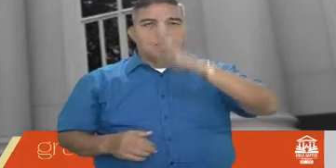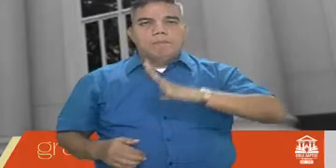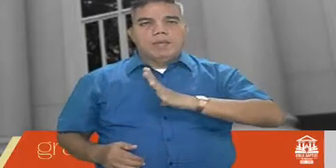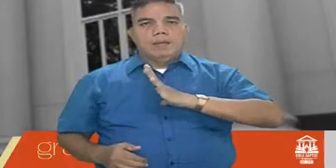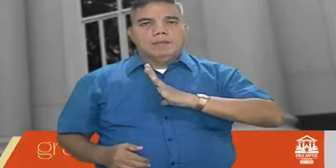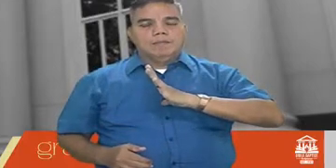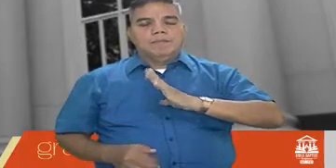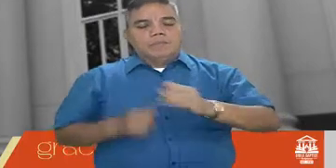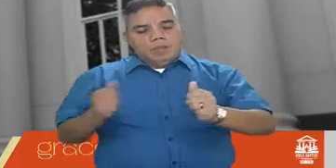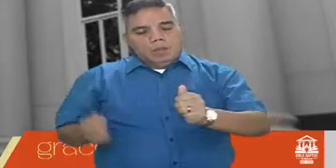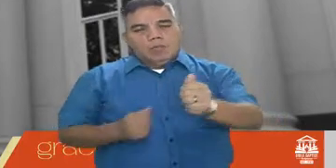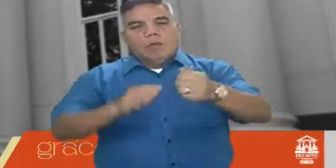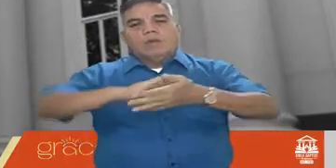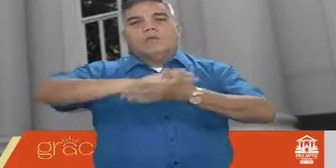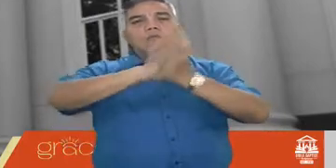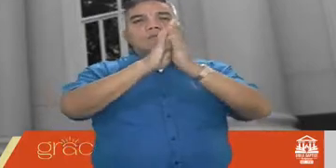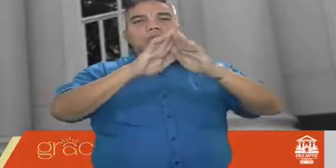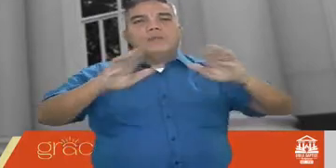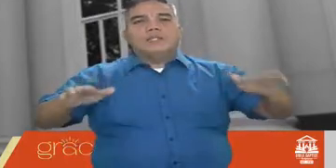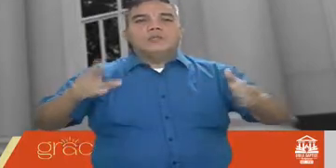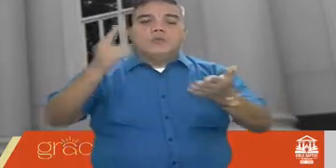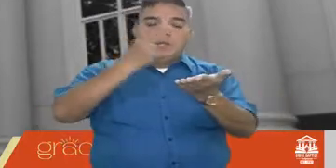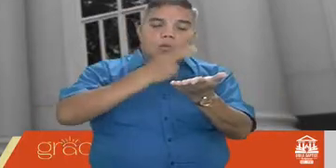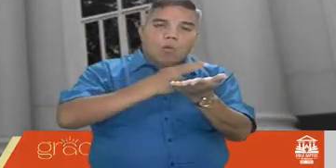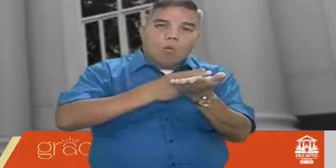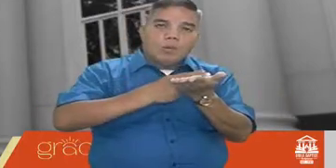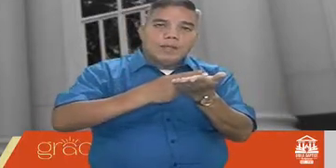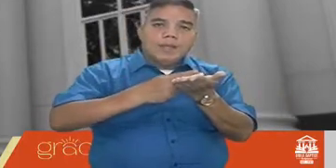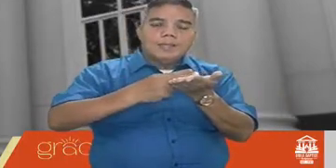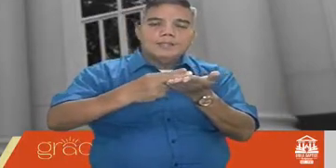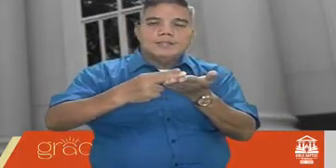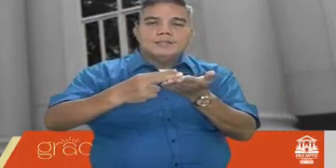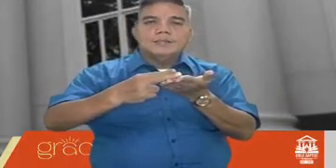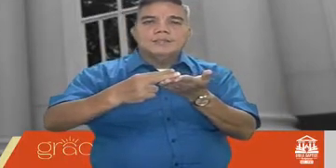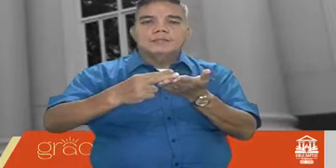are. Follow peace with holiness,